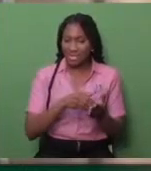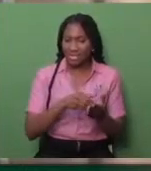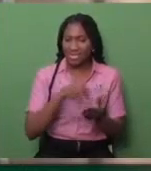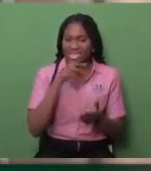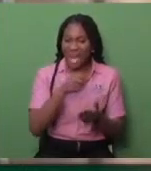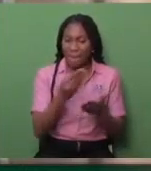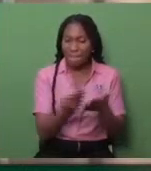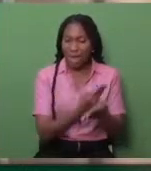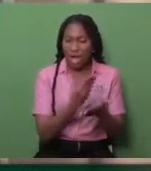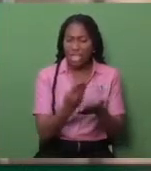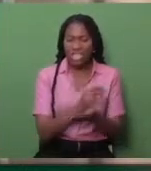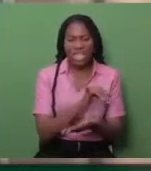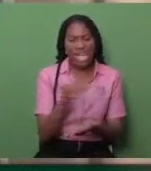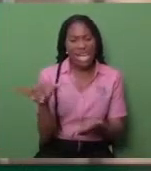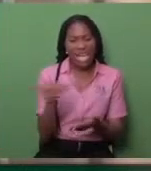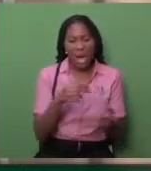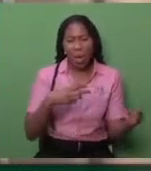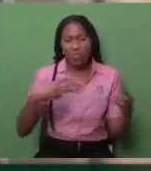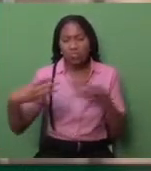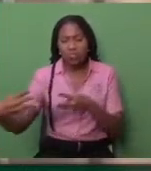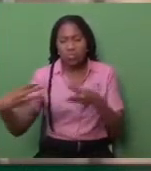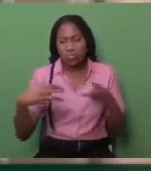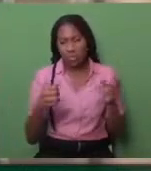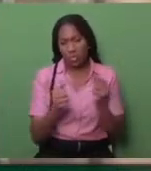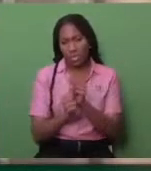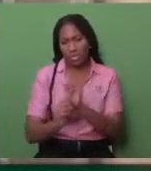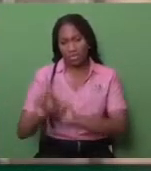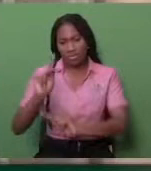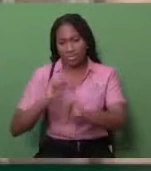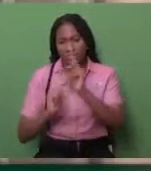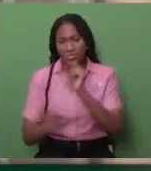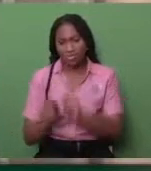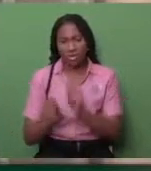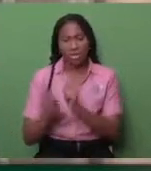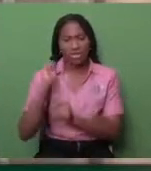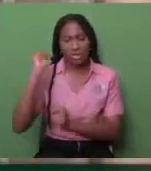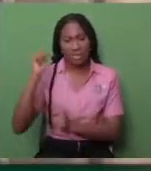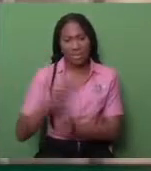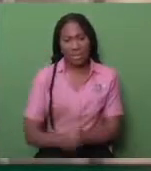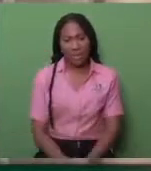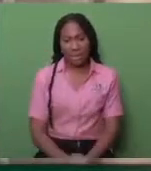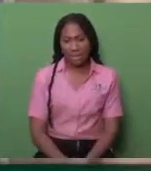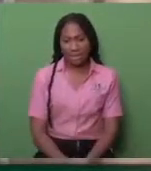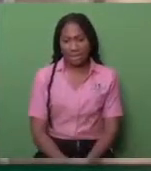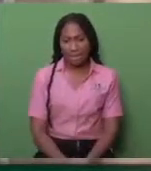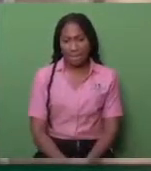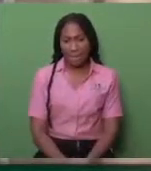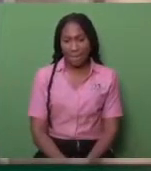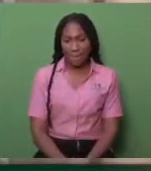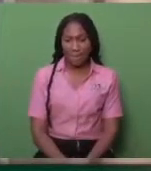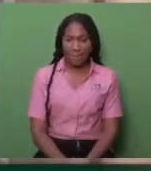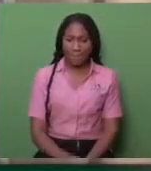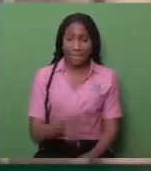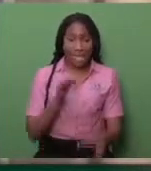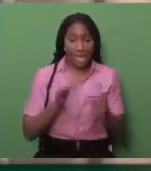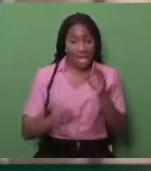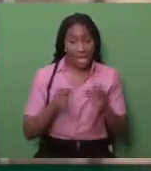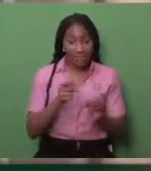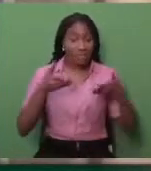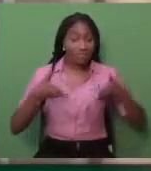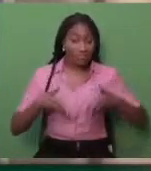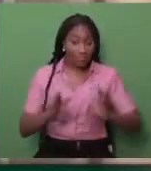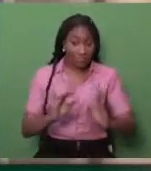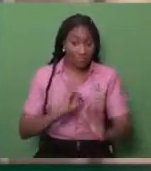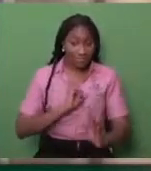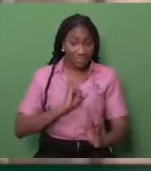on the citizens of Trinidad and Tobago. Madam Speaker, if you permit me, I would like to congratulate